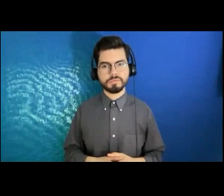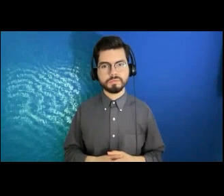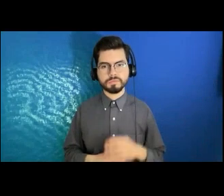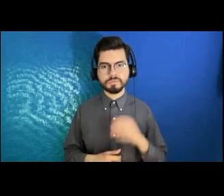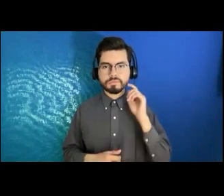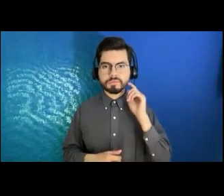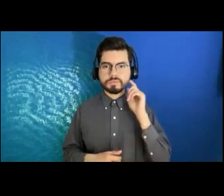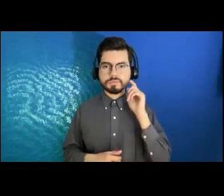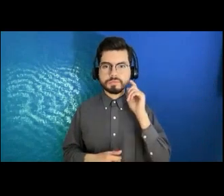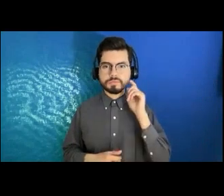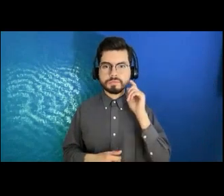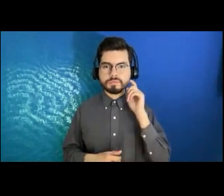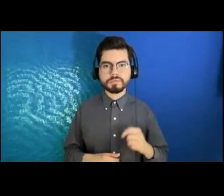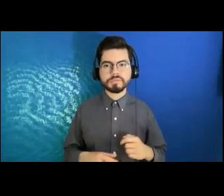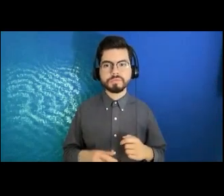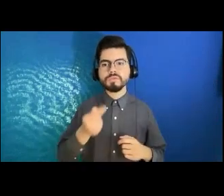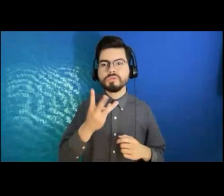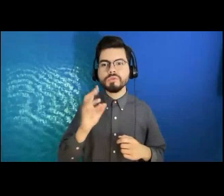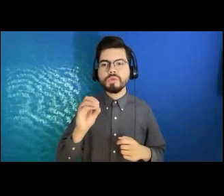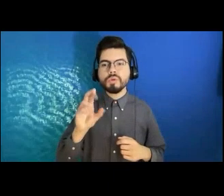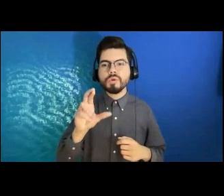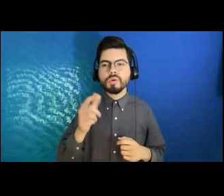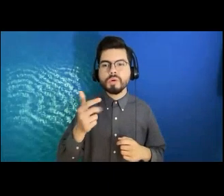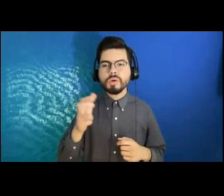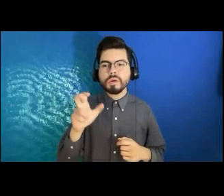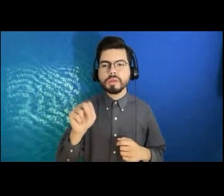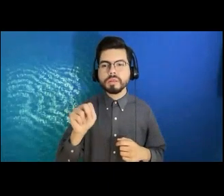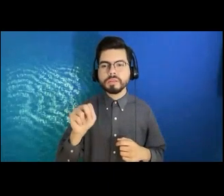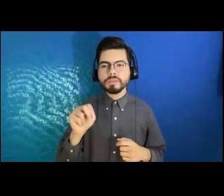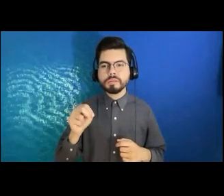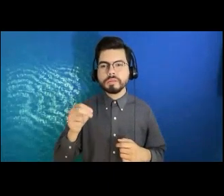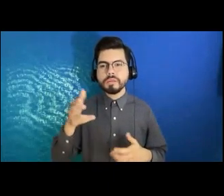Comes over, grabs a few organs that fell out.